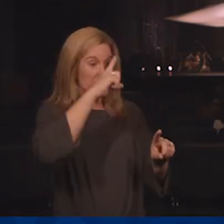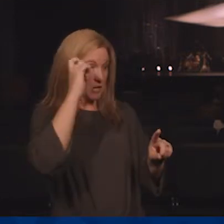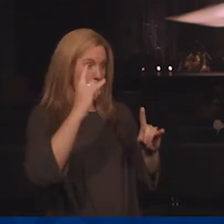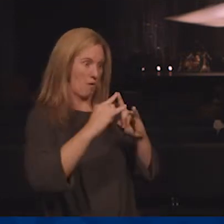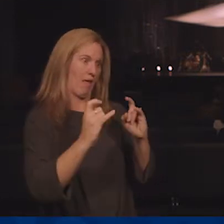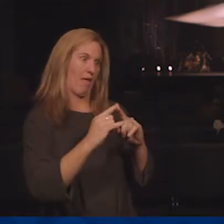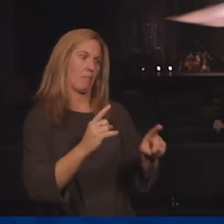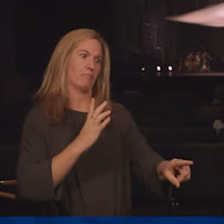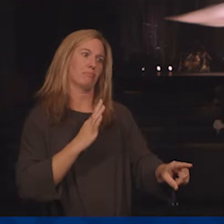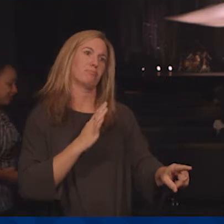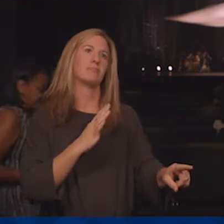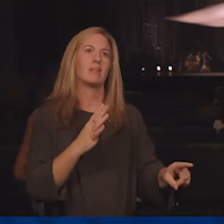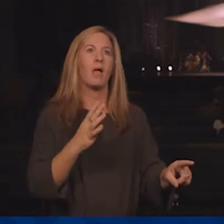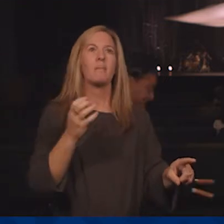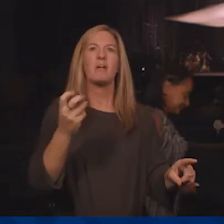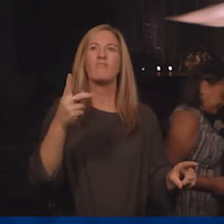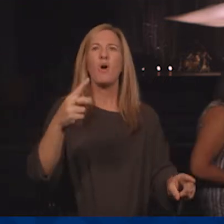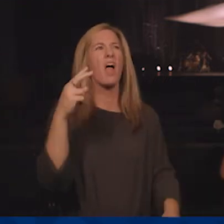that?